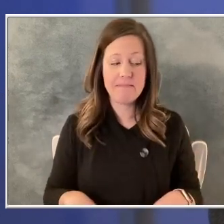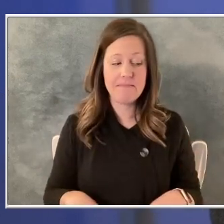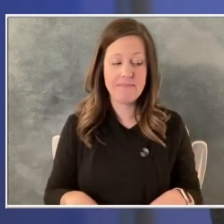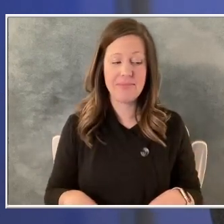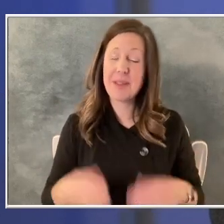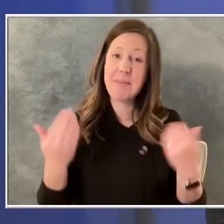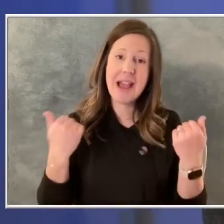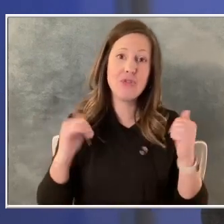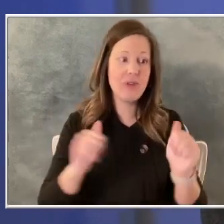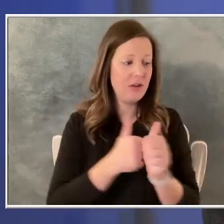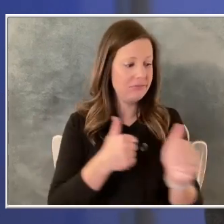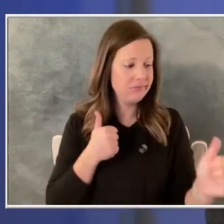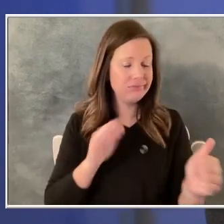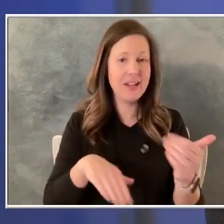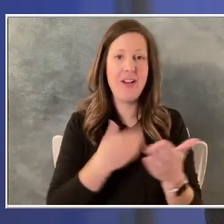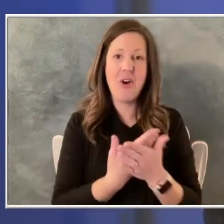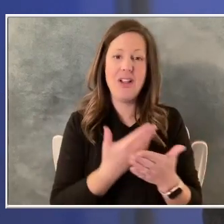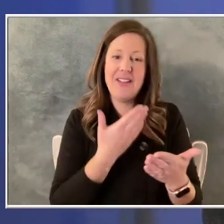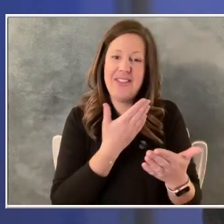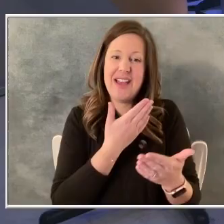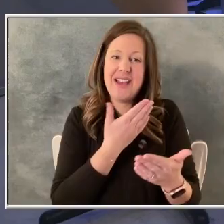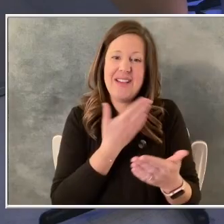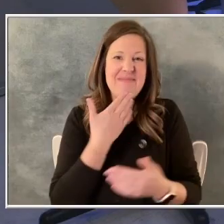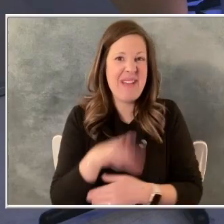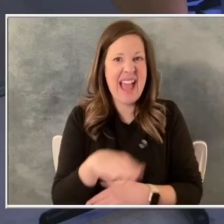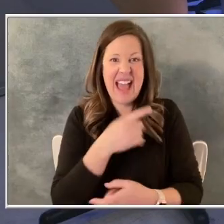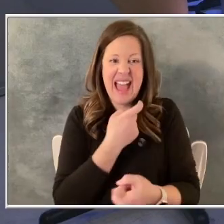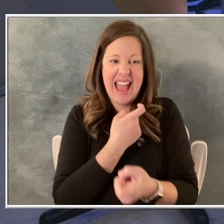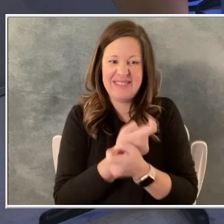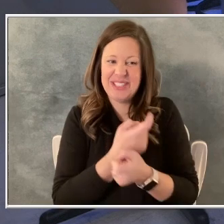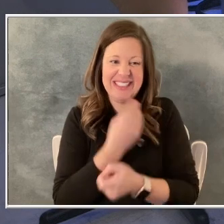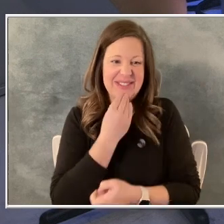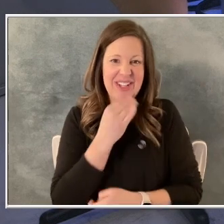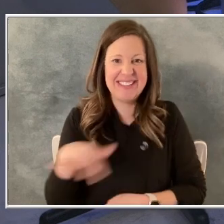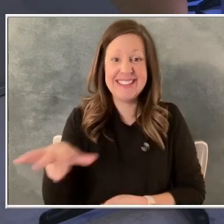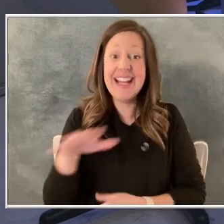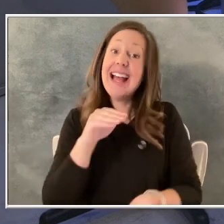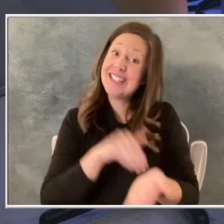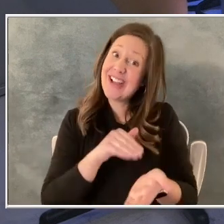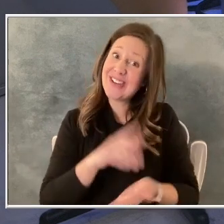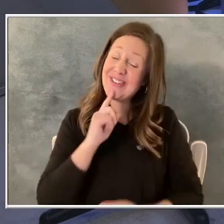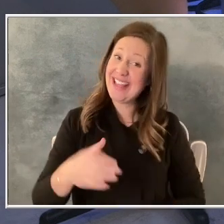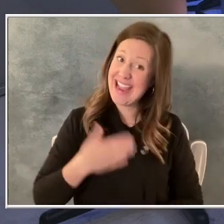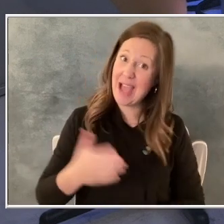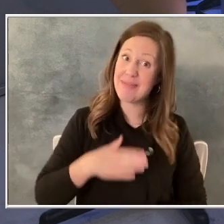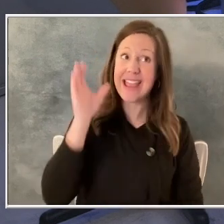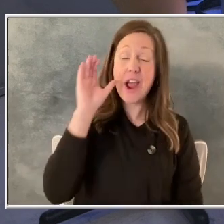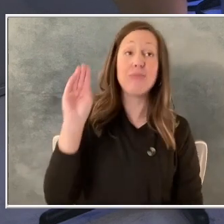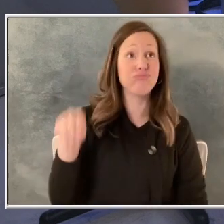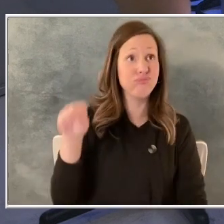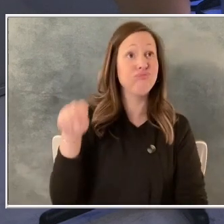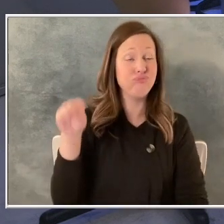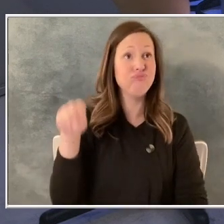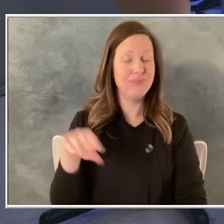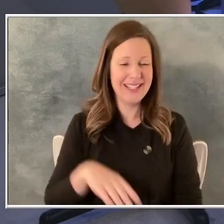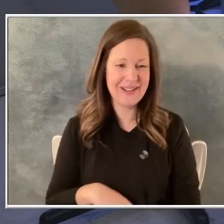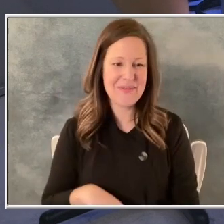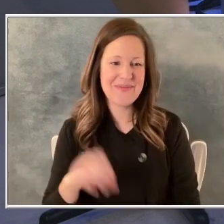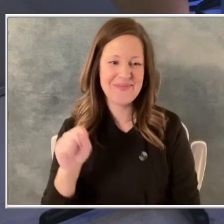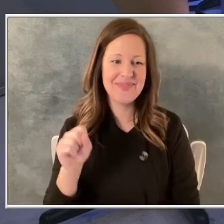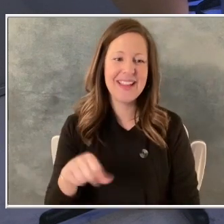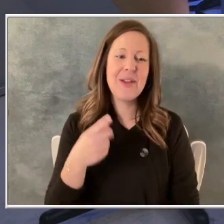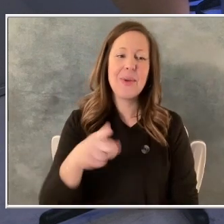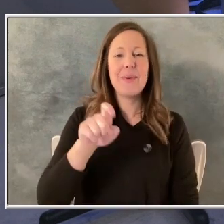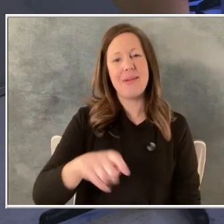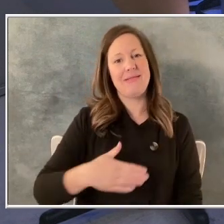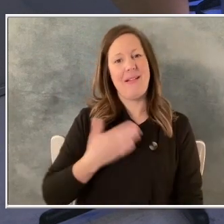the poison that's out there. Yeah. Dr. Chen is shaking his head. He's very happy with what he's hearing. It must make you happy, though, to know that people are willing to make